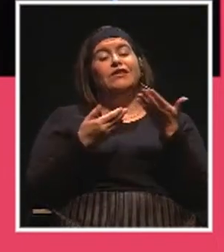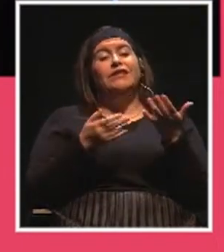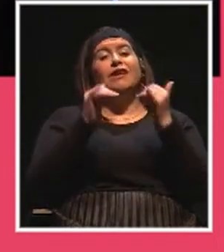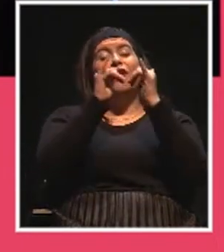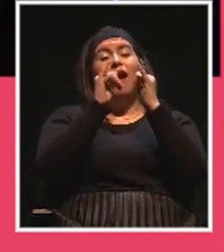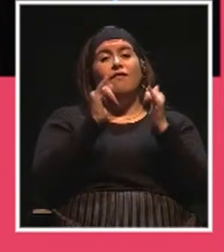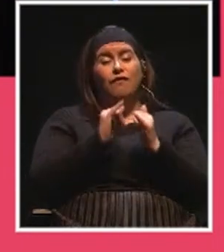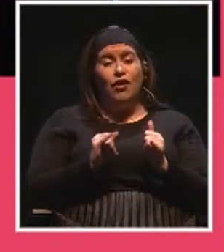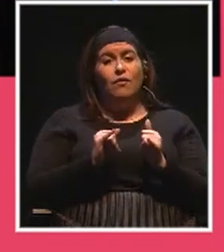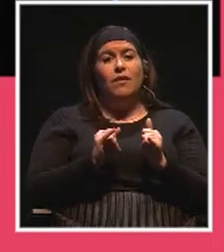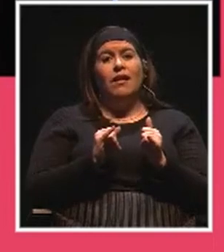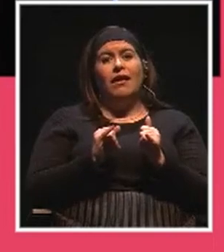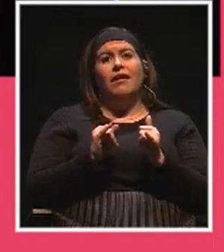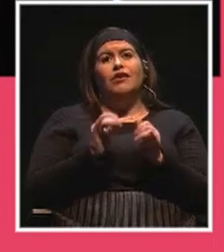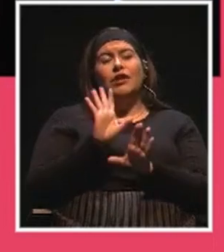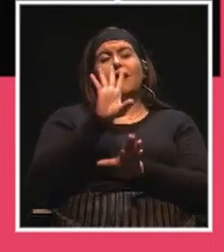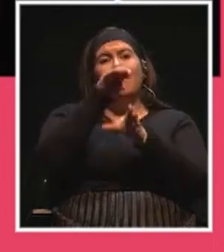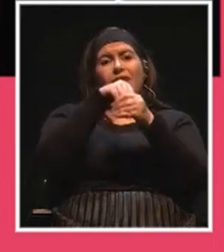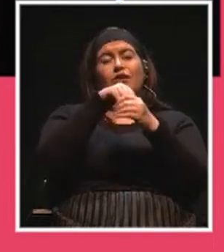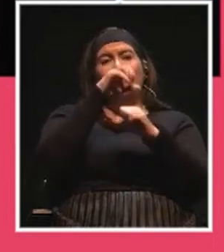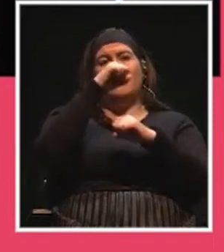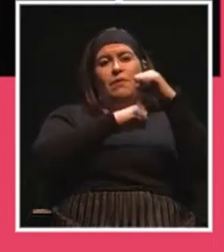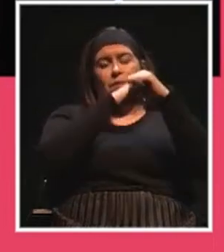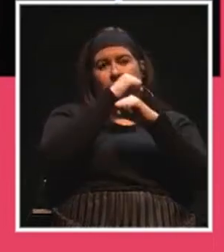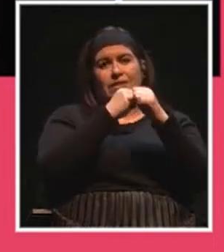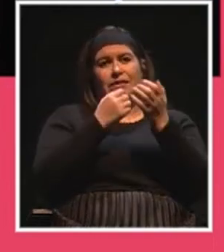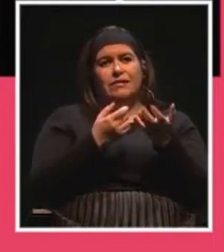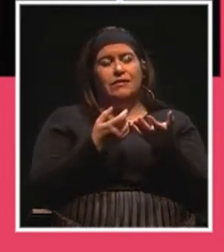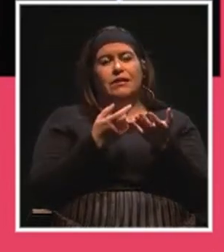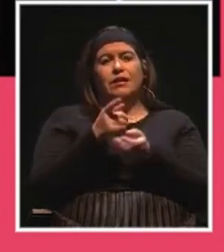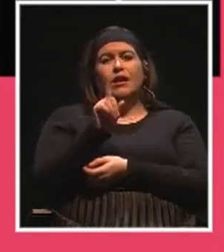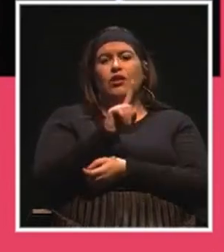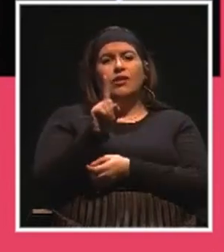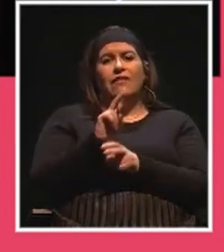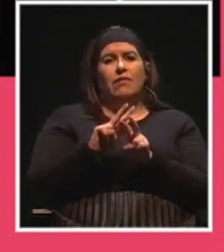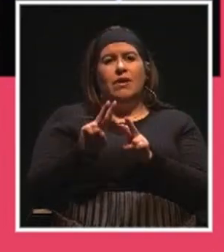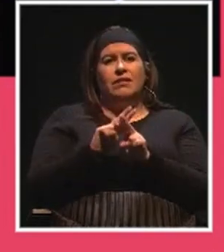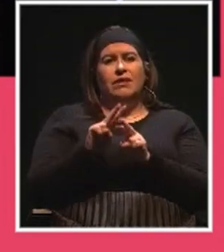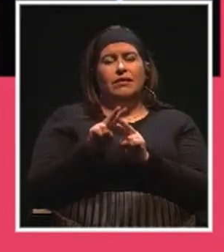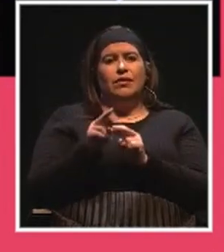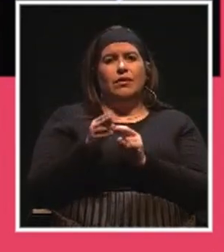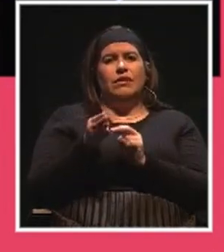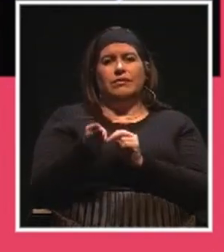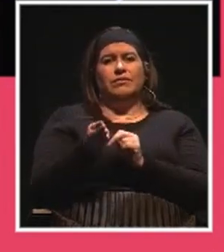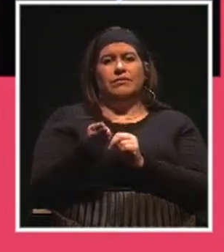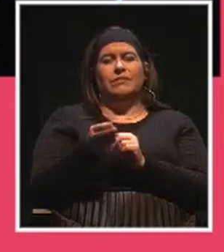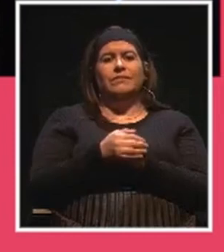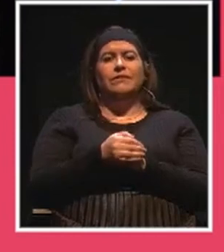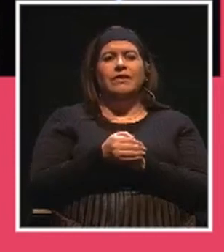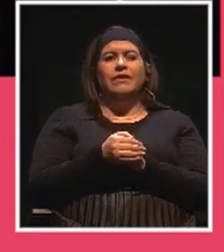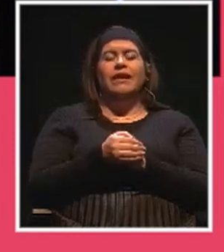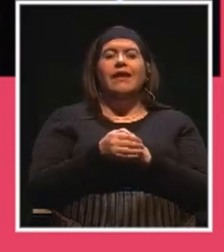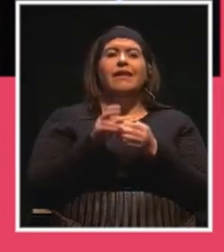that normally would have been a disaster had we not already been doing this, because that would be like we suddenly realize they want this